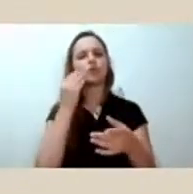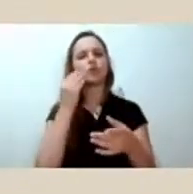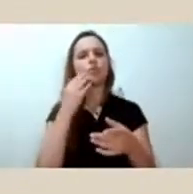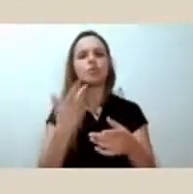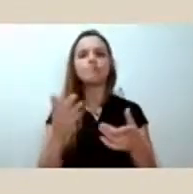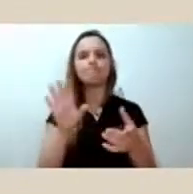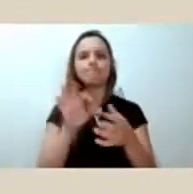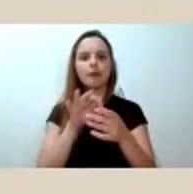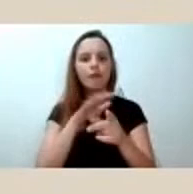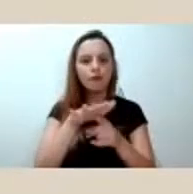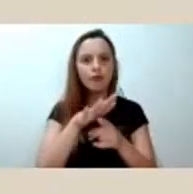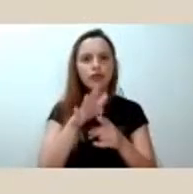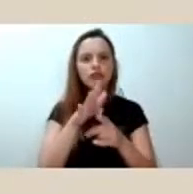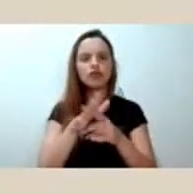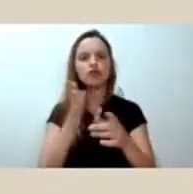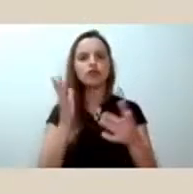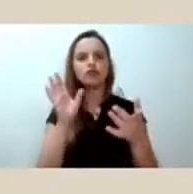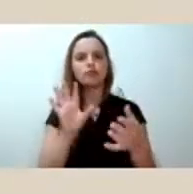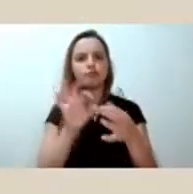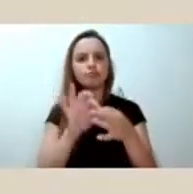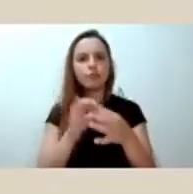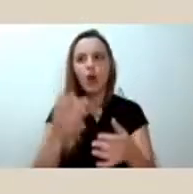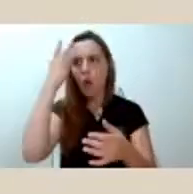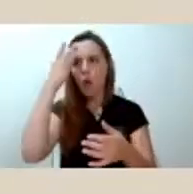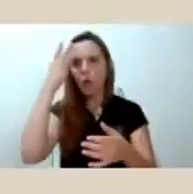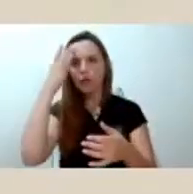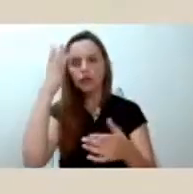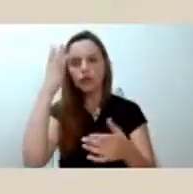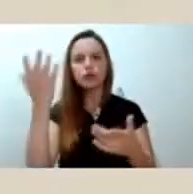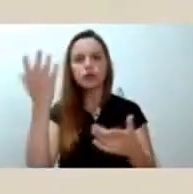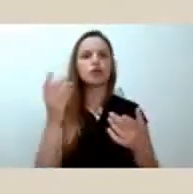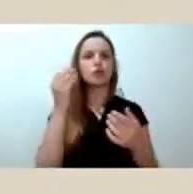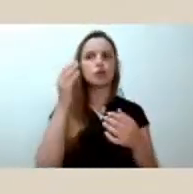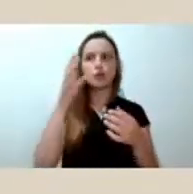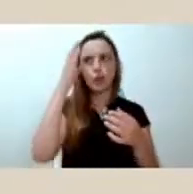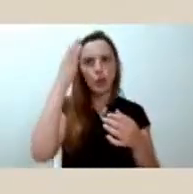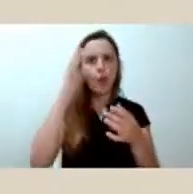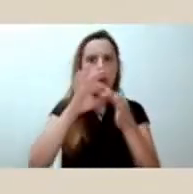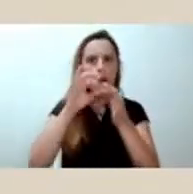cognição, as emoções, a personalidade, o comportamento, etc. Não é?